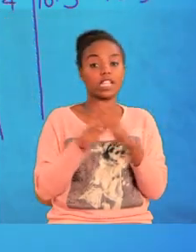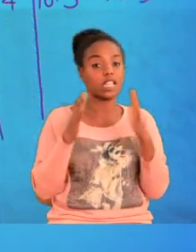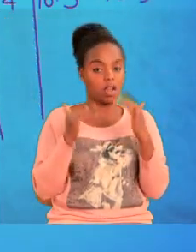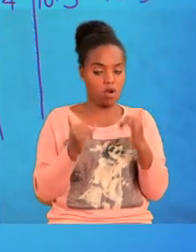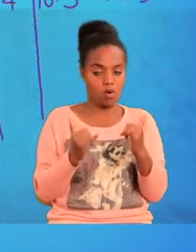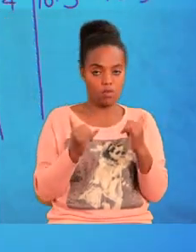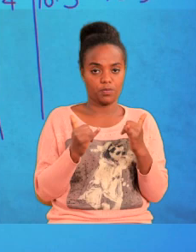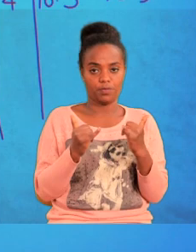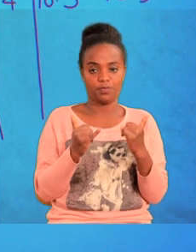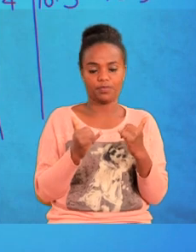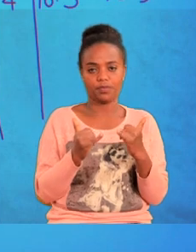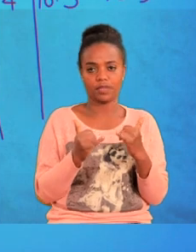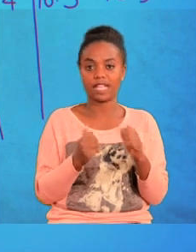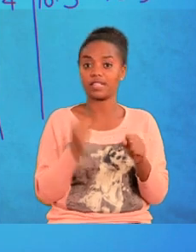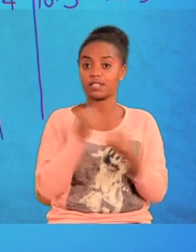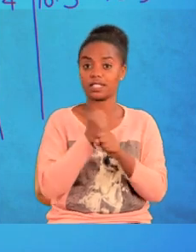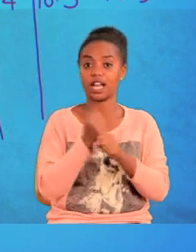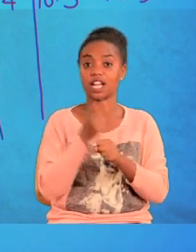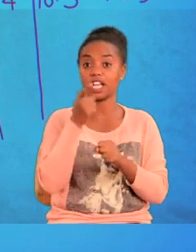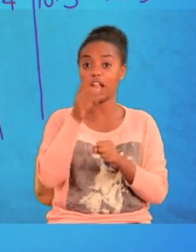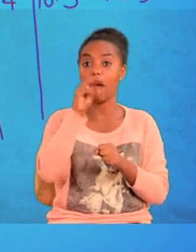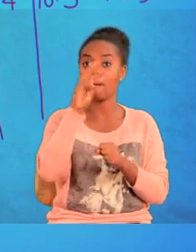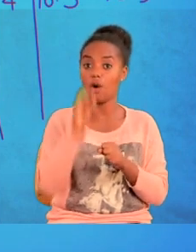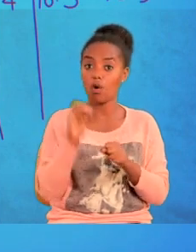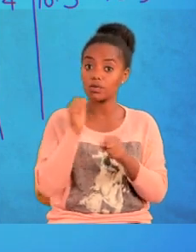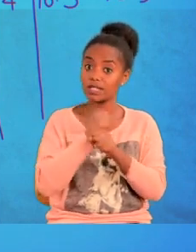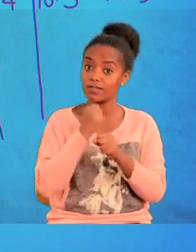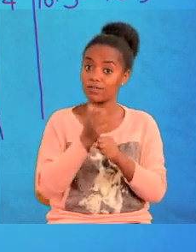Now to calculate the mode,